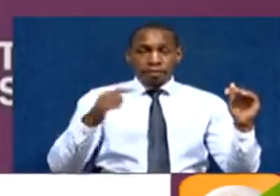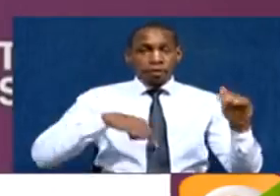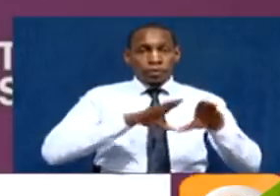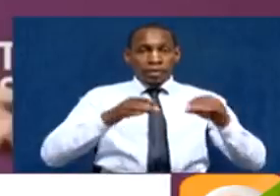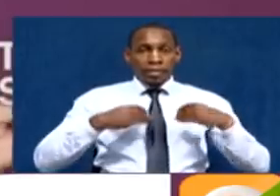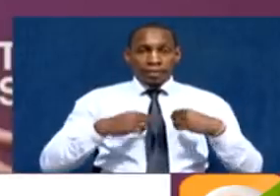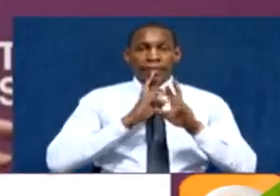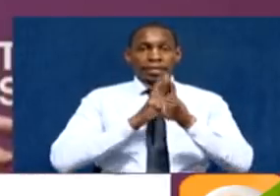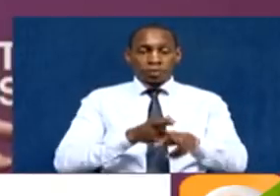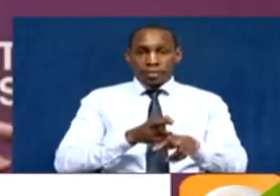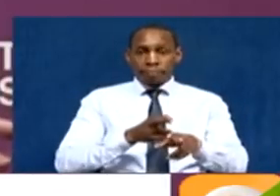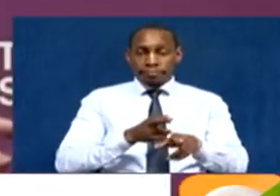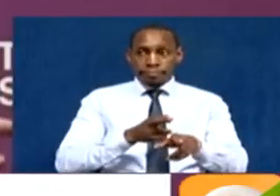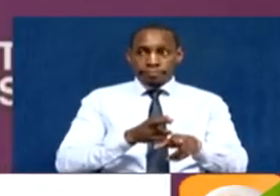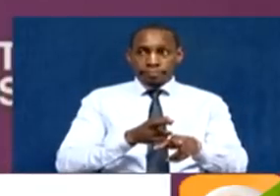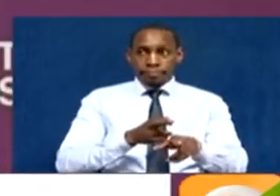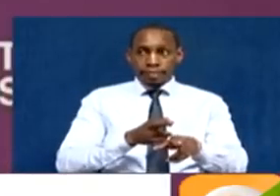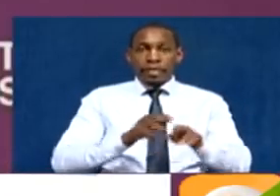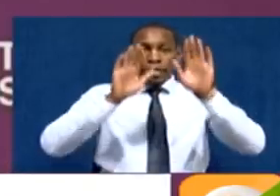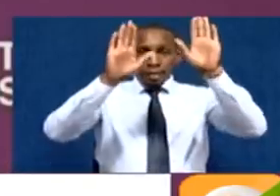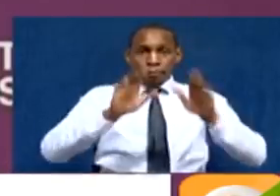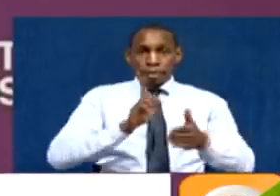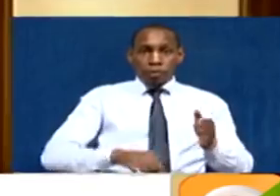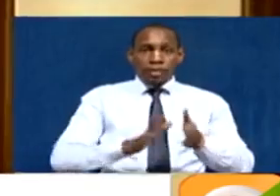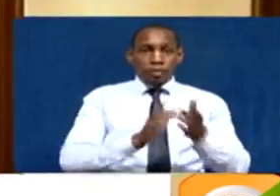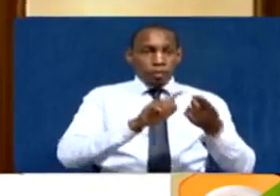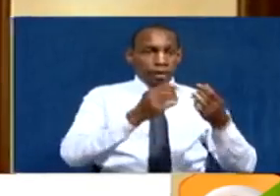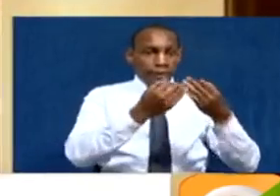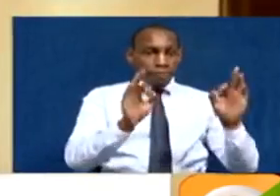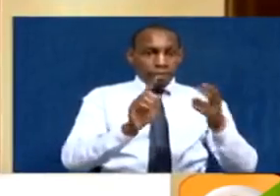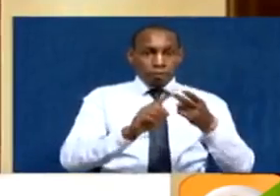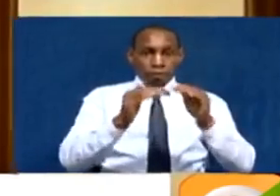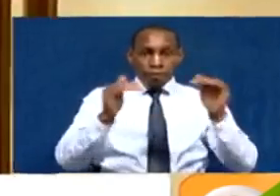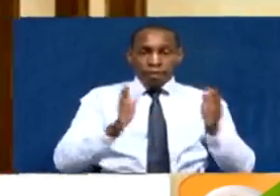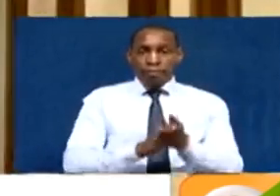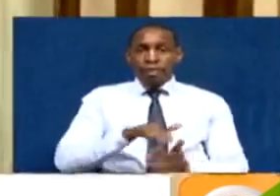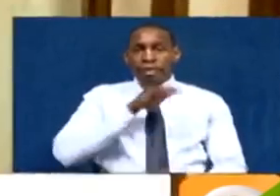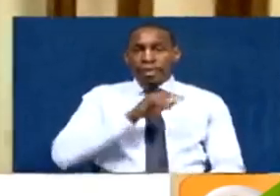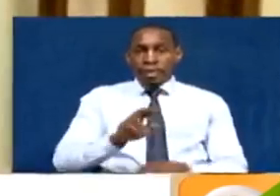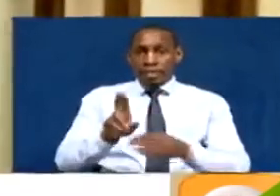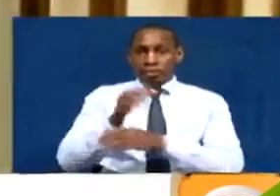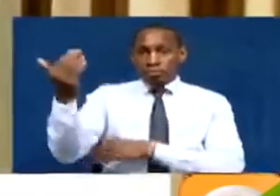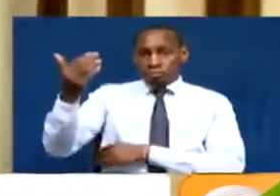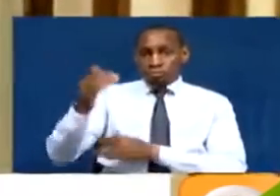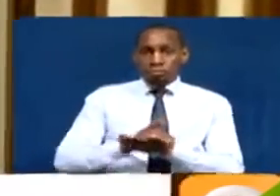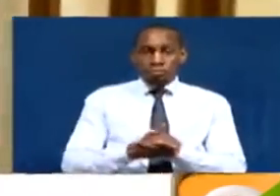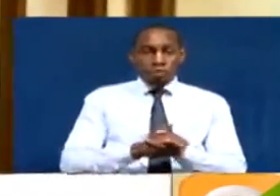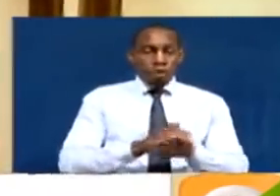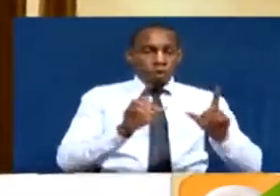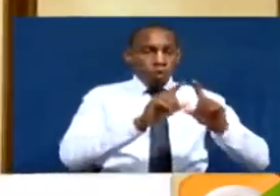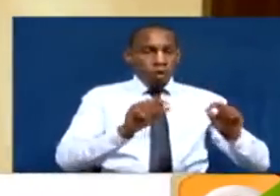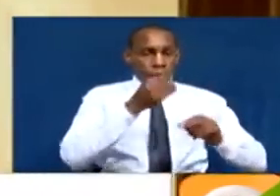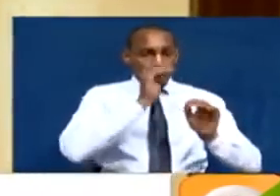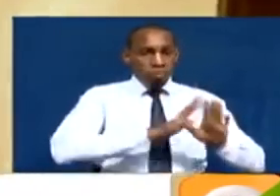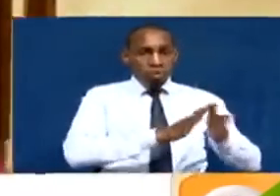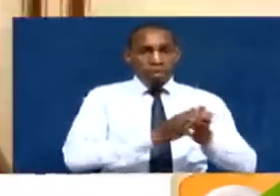accept the result either way, so long as it's free and fair. Odinga using the Chatham House platform to dismiss Ruto's claims that the